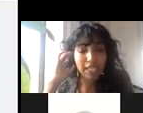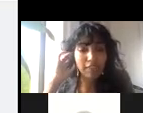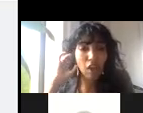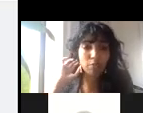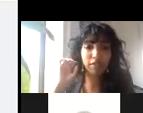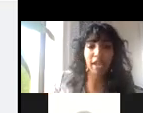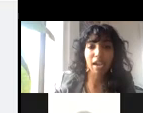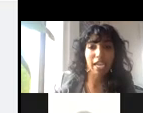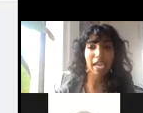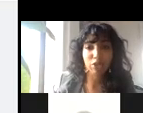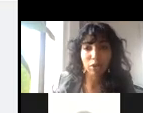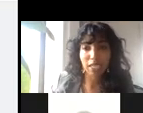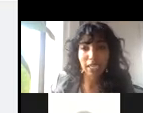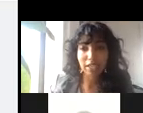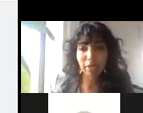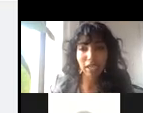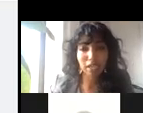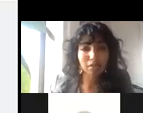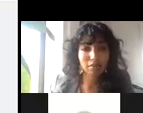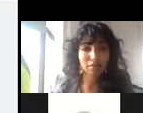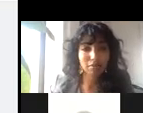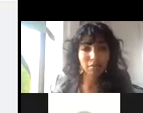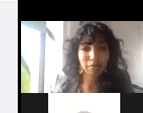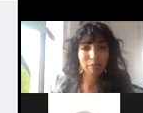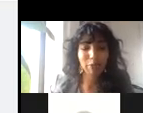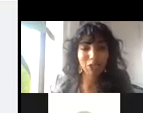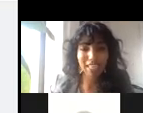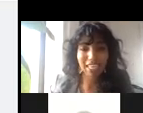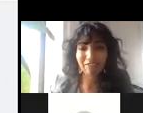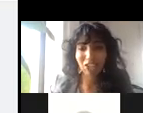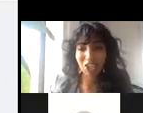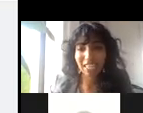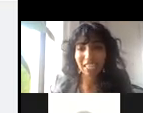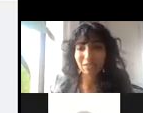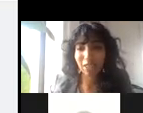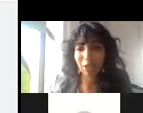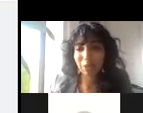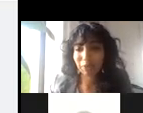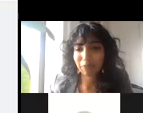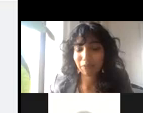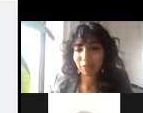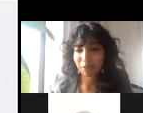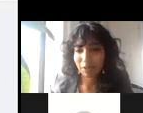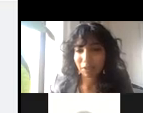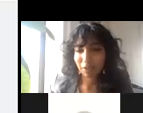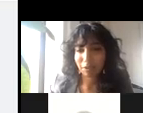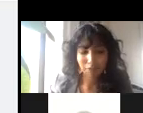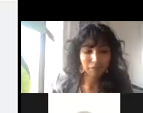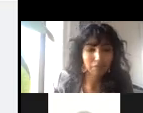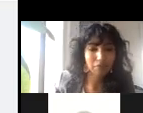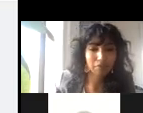And seeing the harms of that every day, I'm so excited to be building this, envisioning this with you.